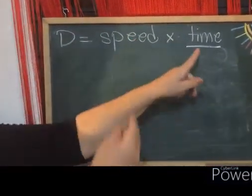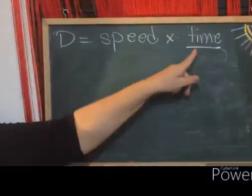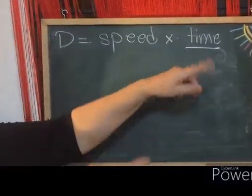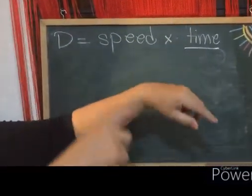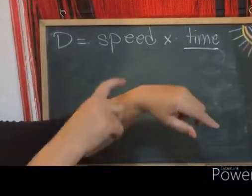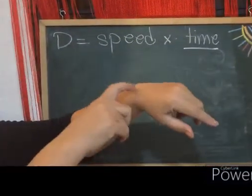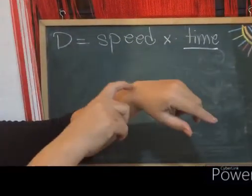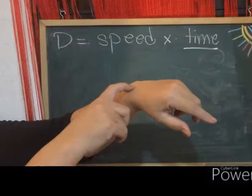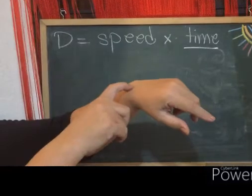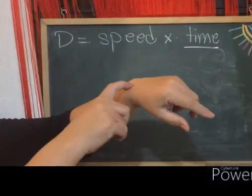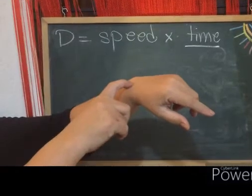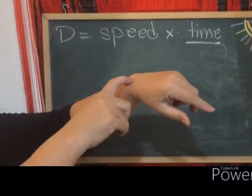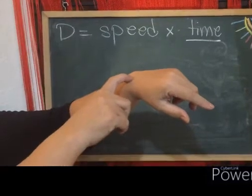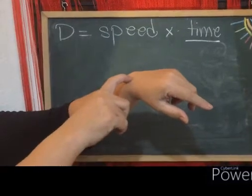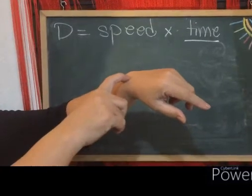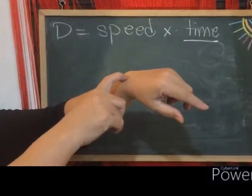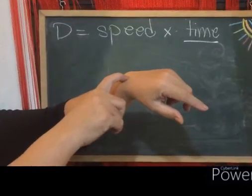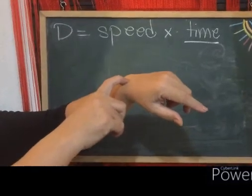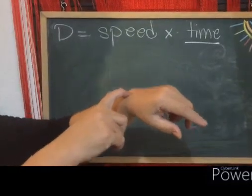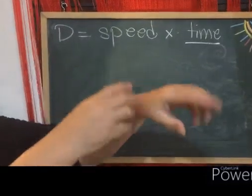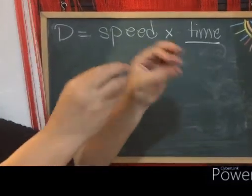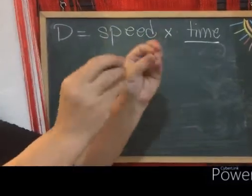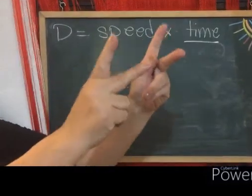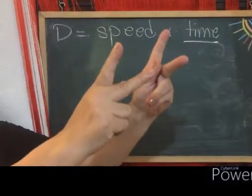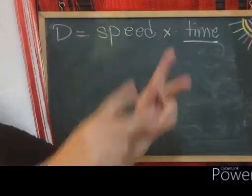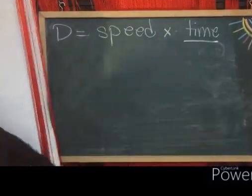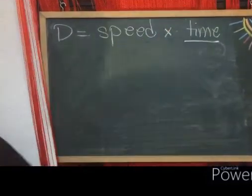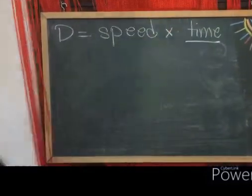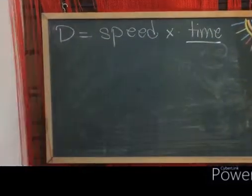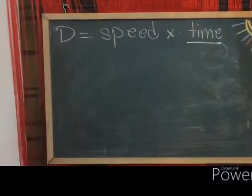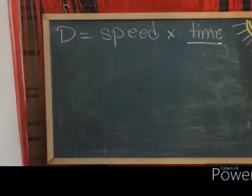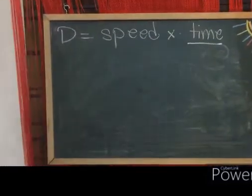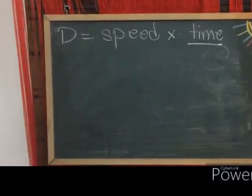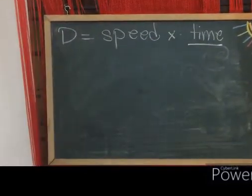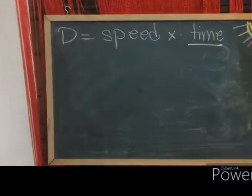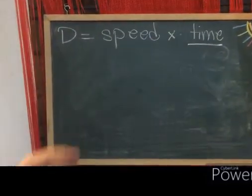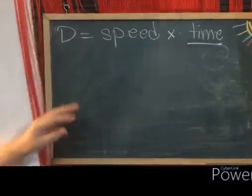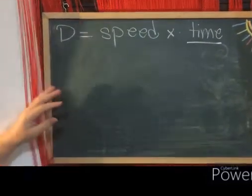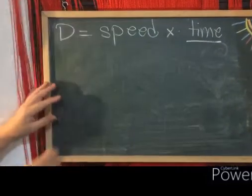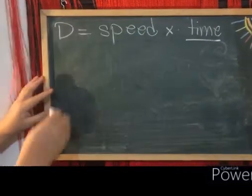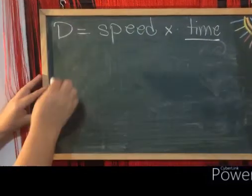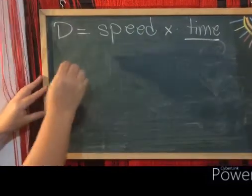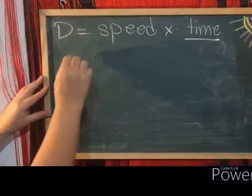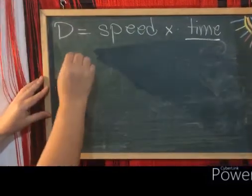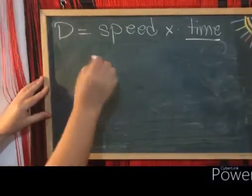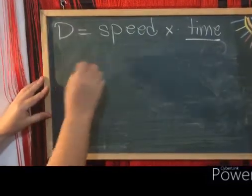times the time. Okay?